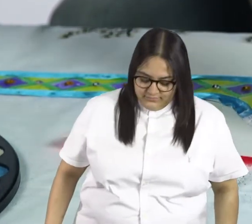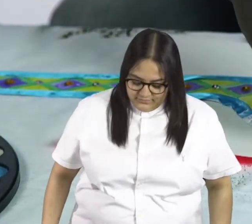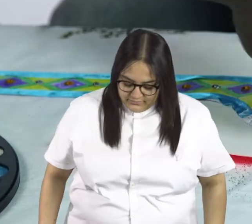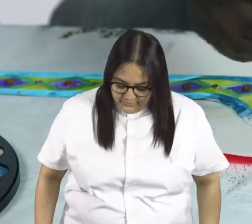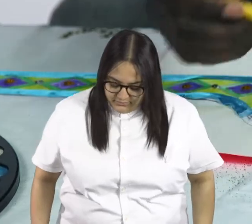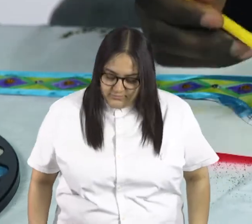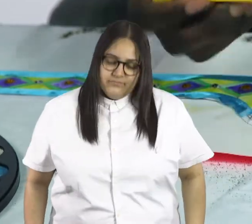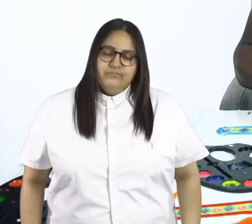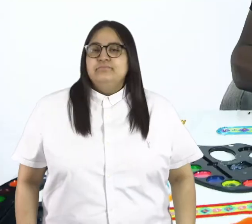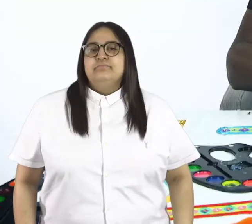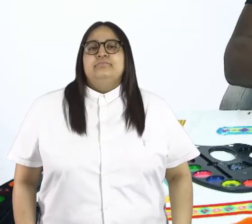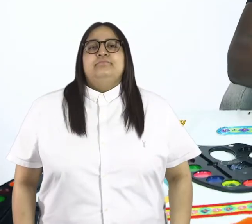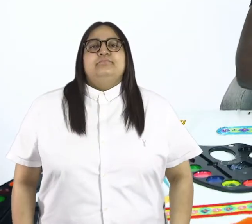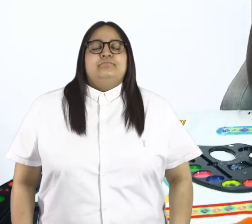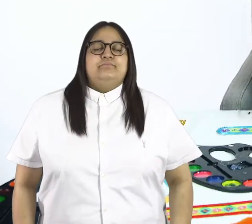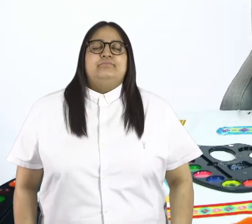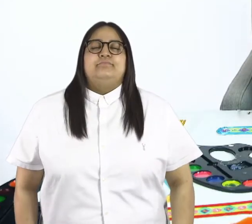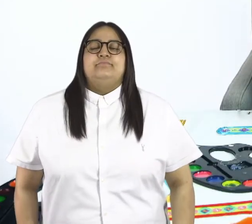Yeah.